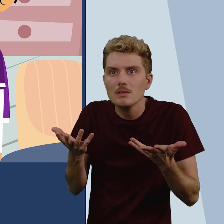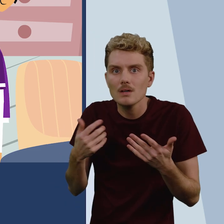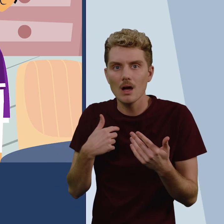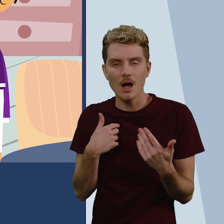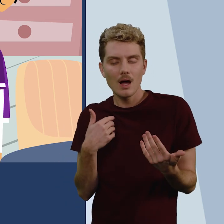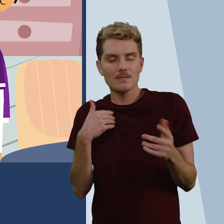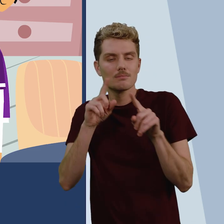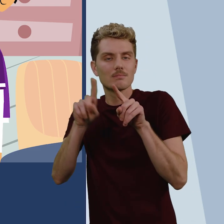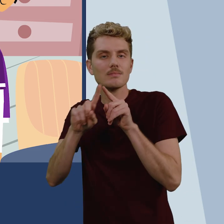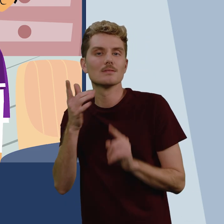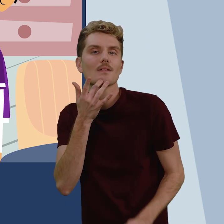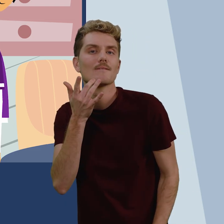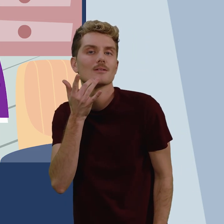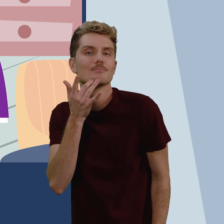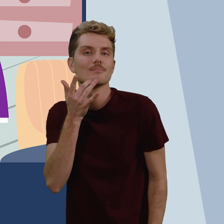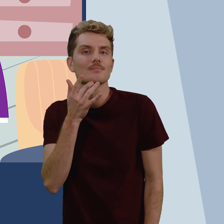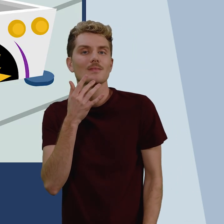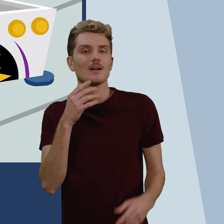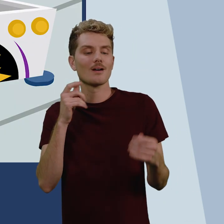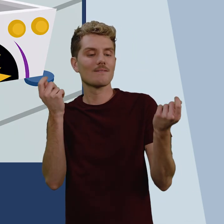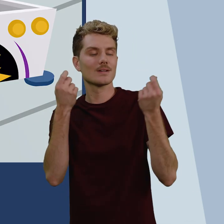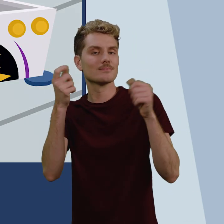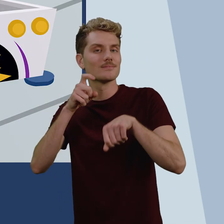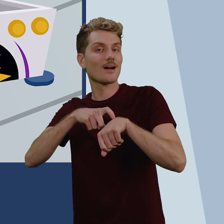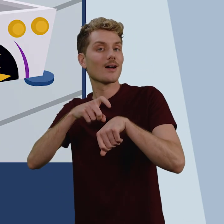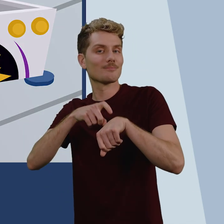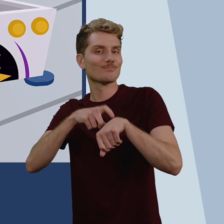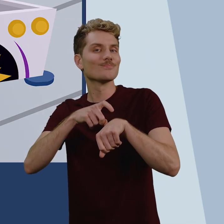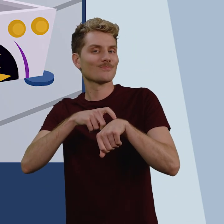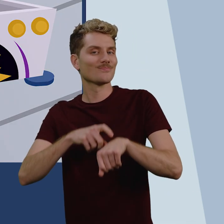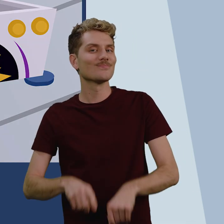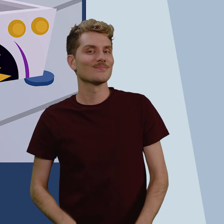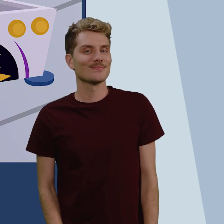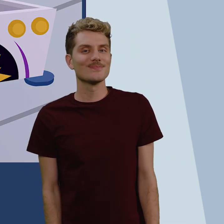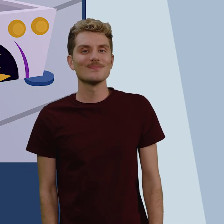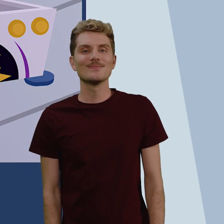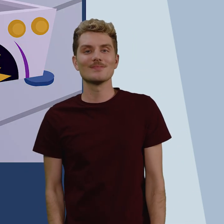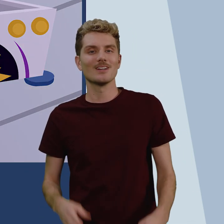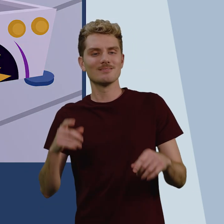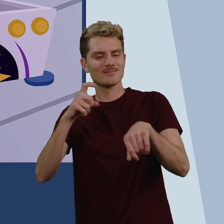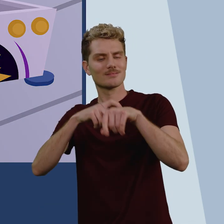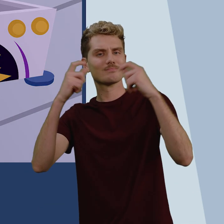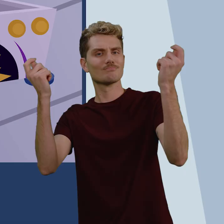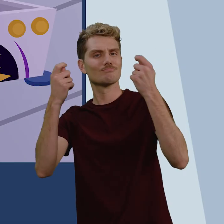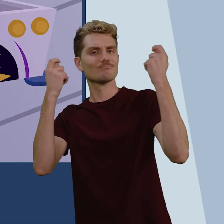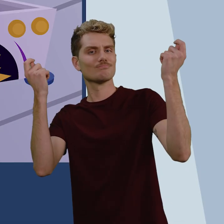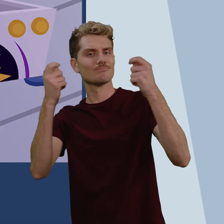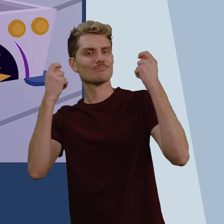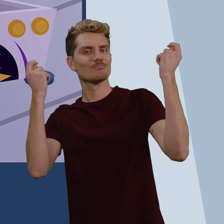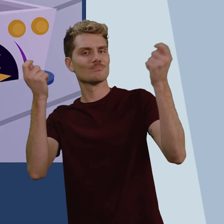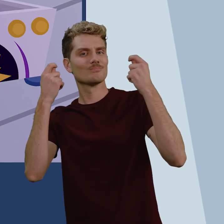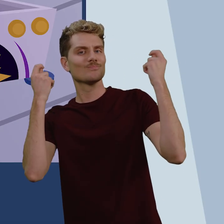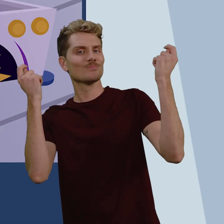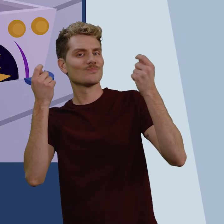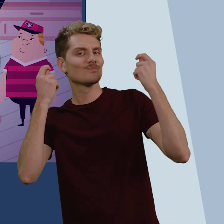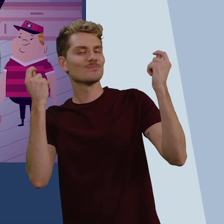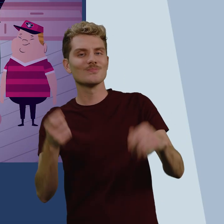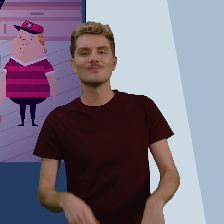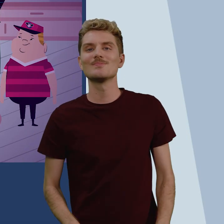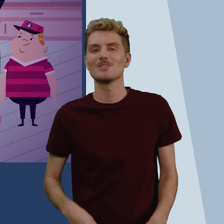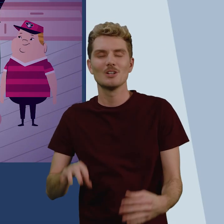What? I have layers? It's anniversary time. Time to